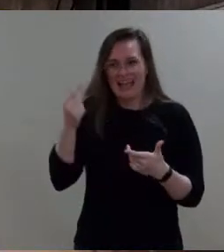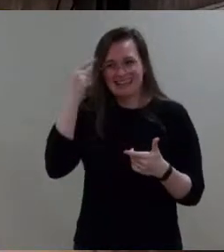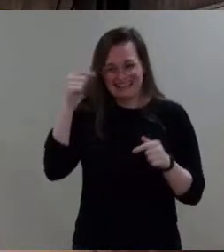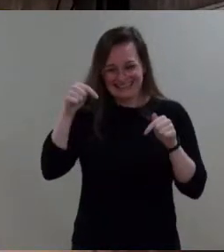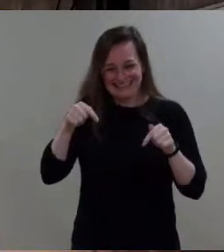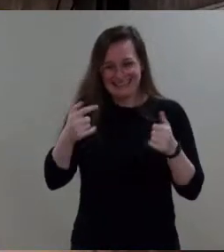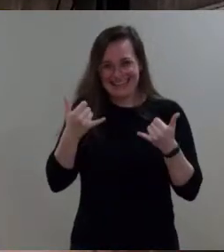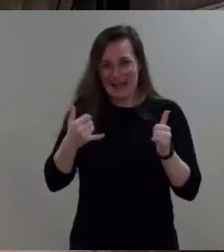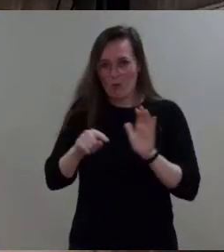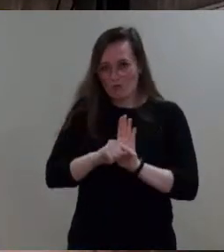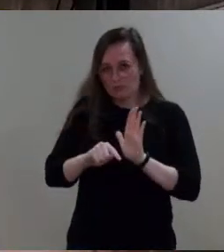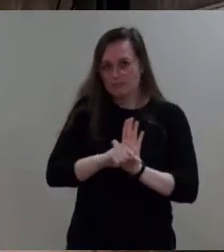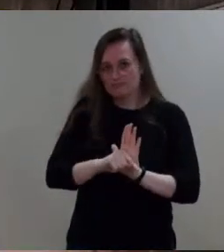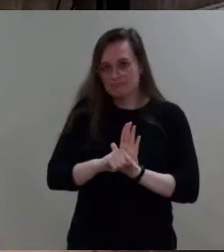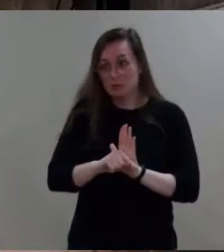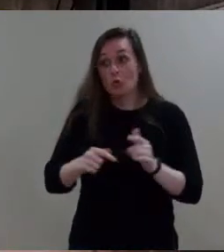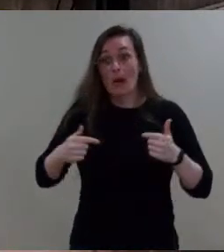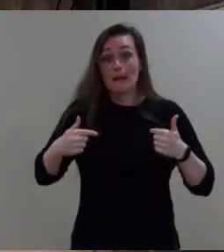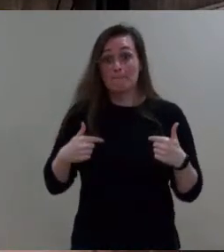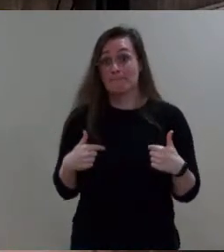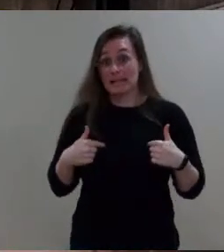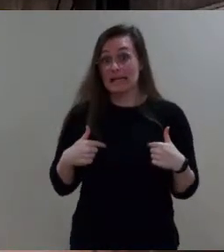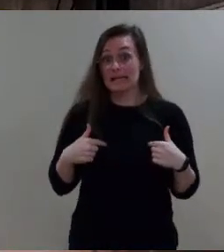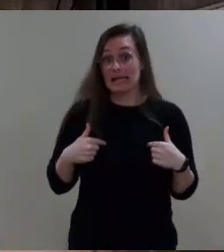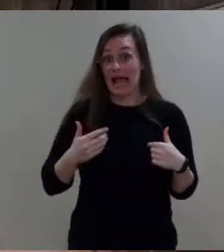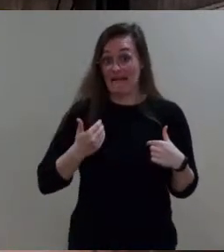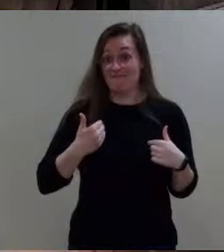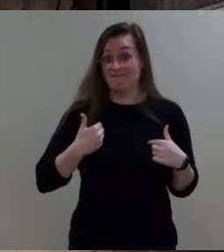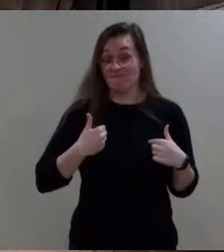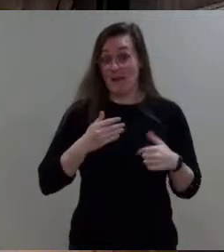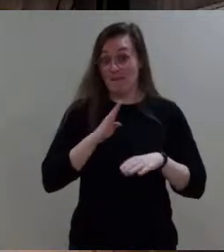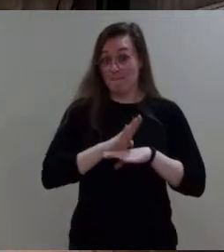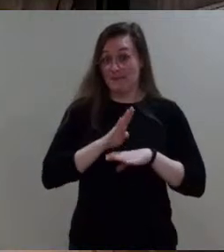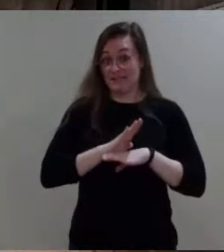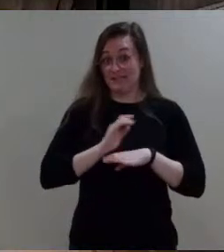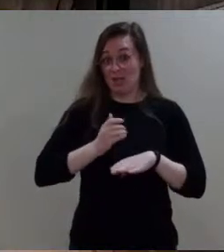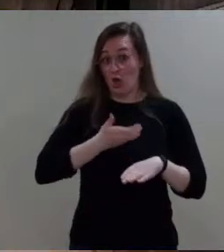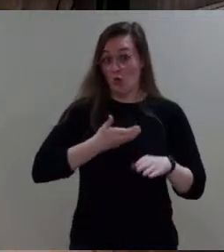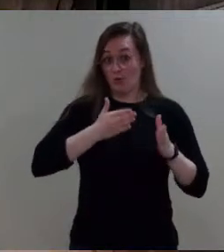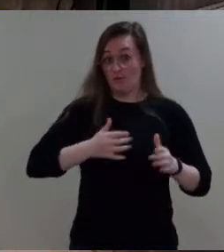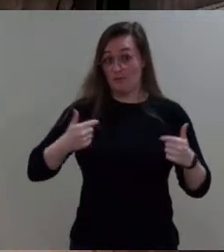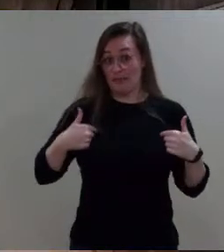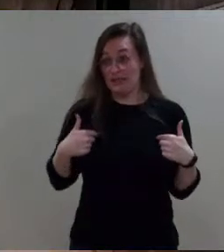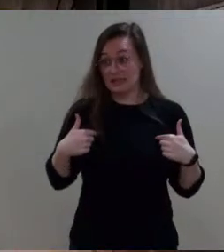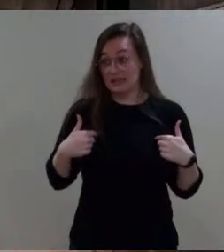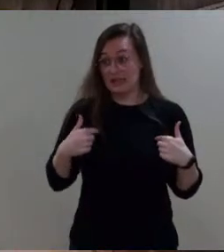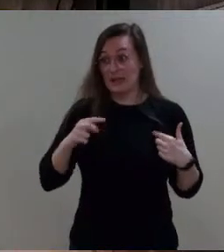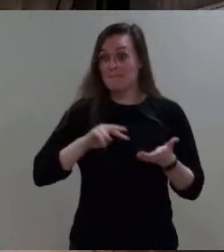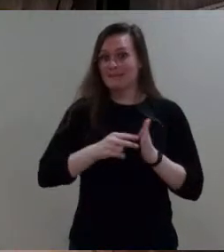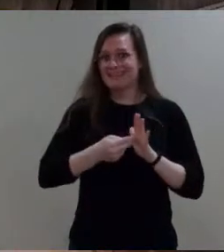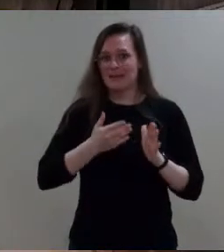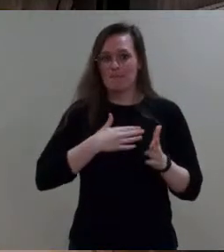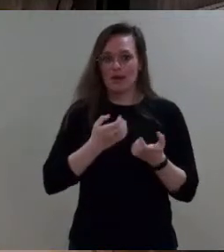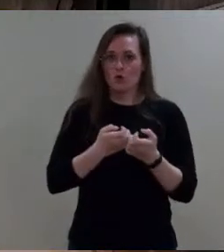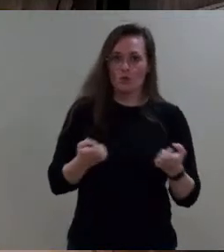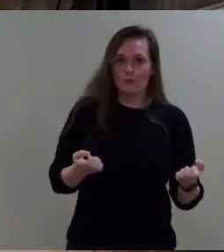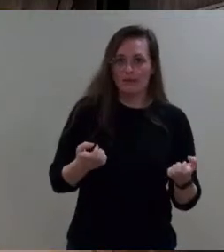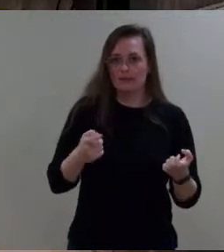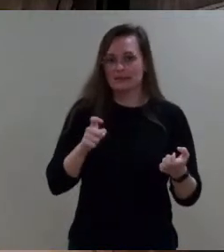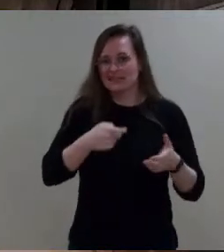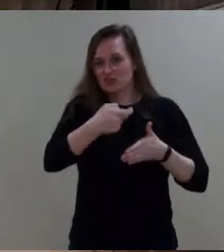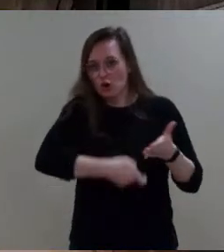as a business owner, I have to be charging for my gear, and I have to always be